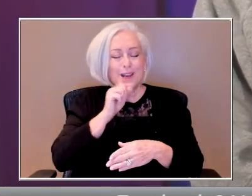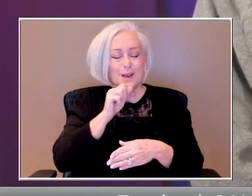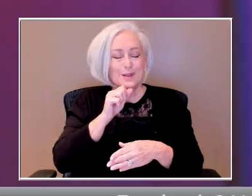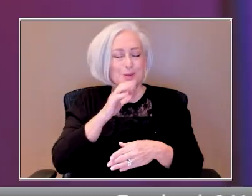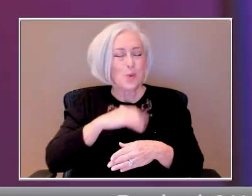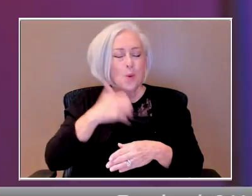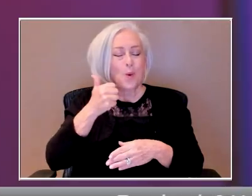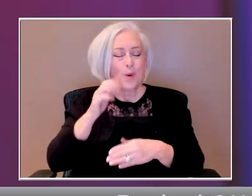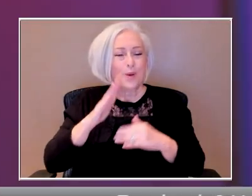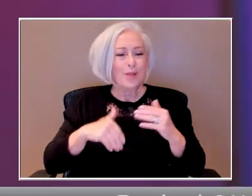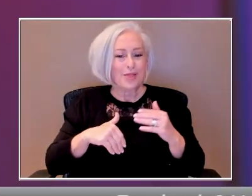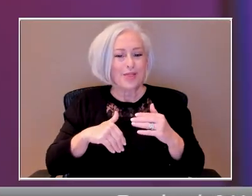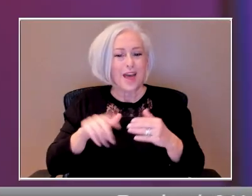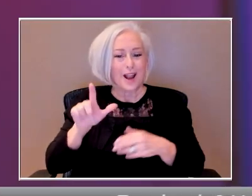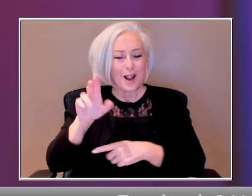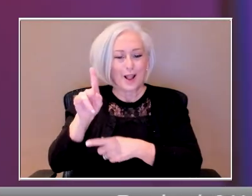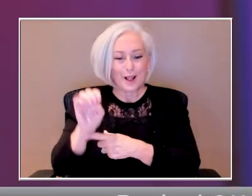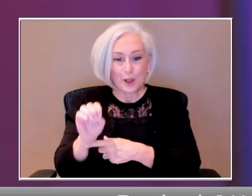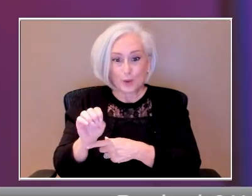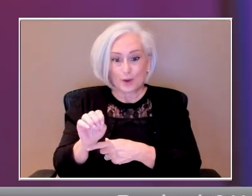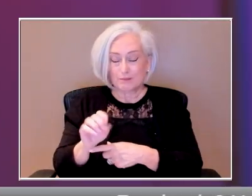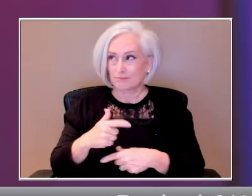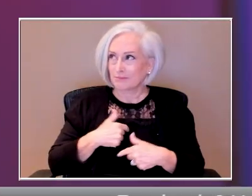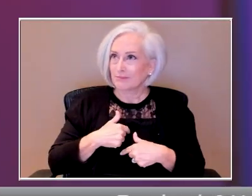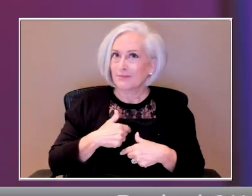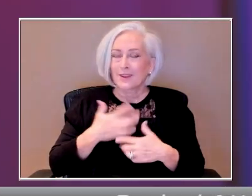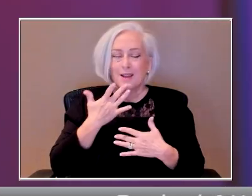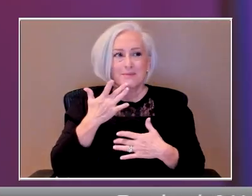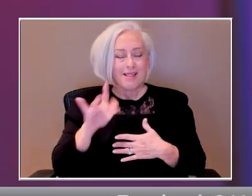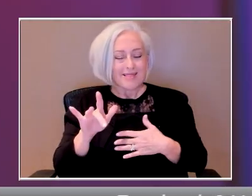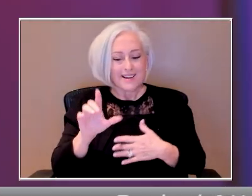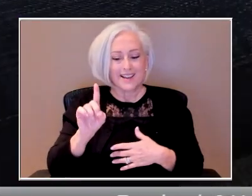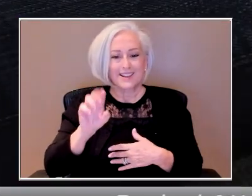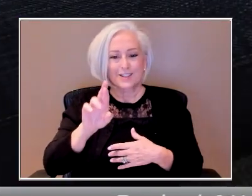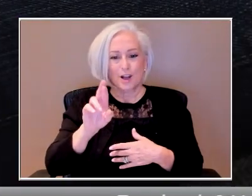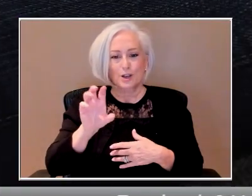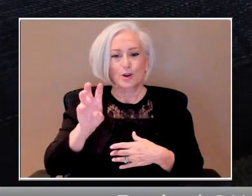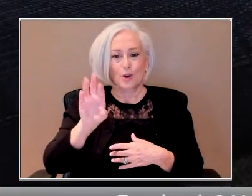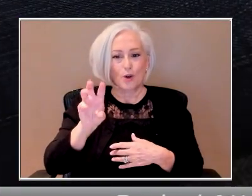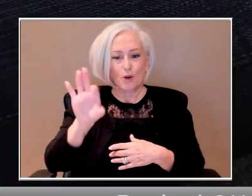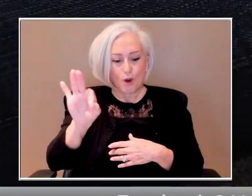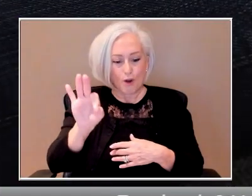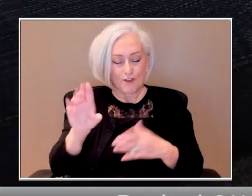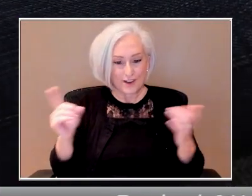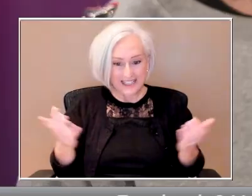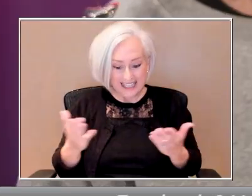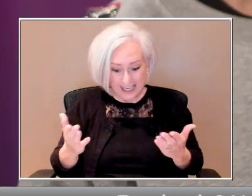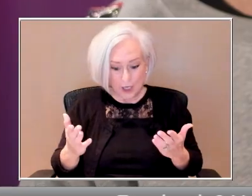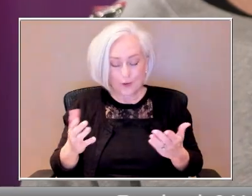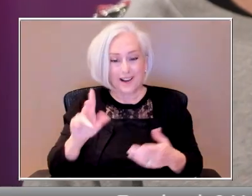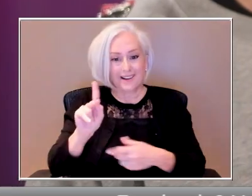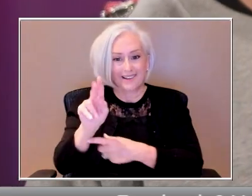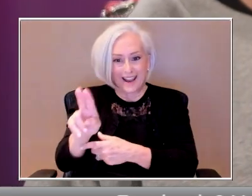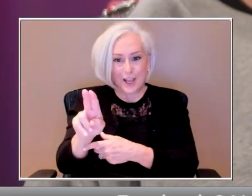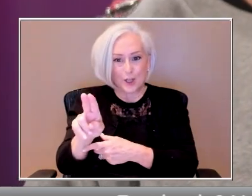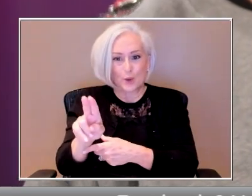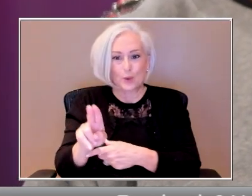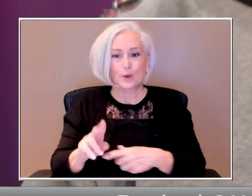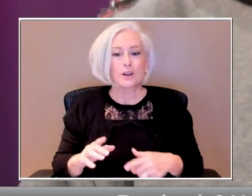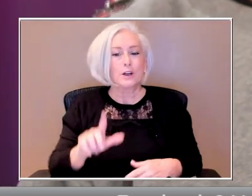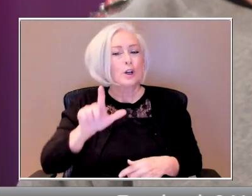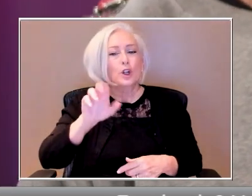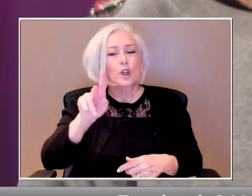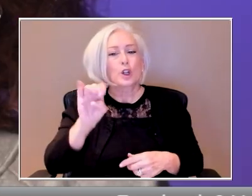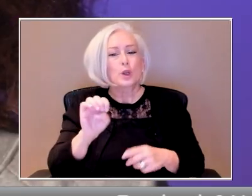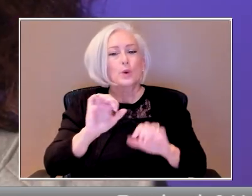Dr. Crawford here at the University Kansas Health System. We asked Luke how he's able to stay so calm